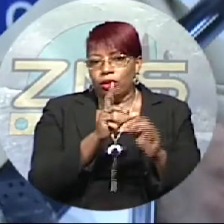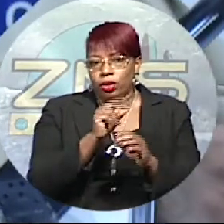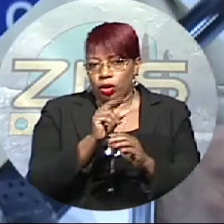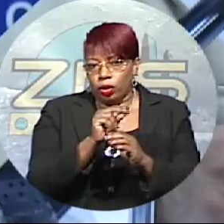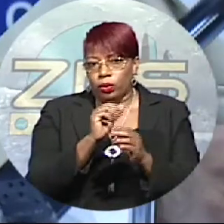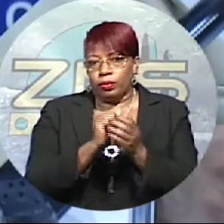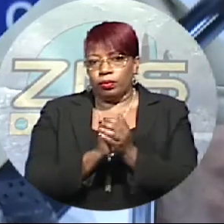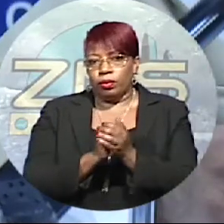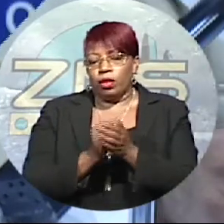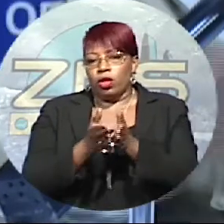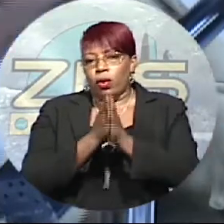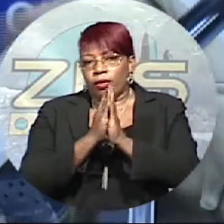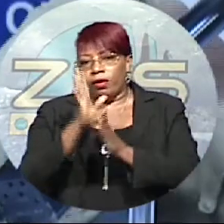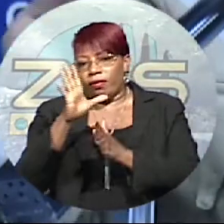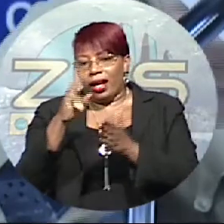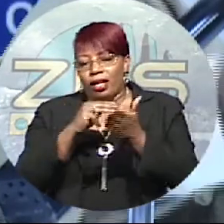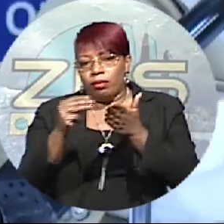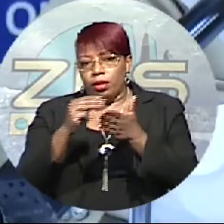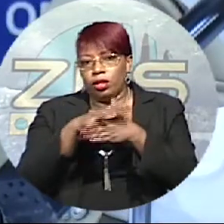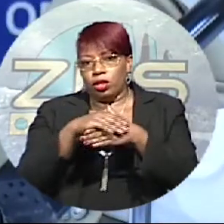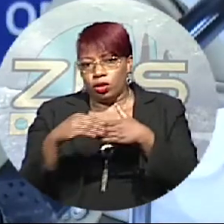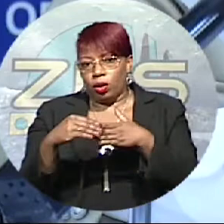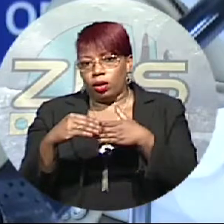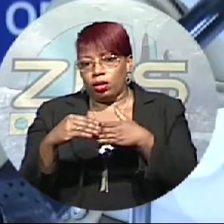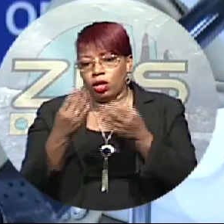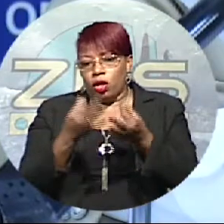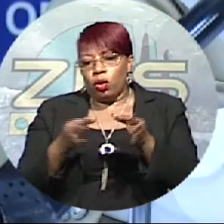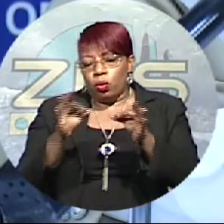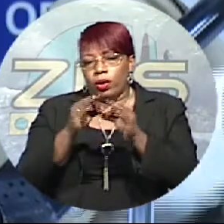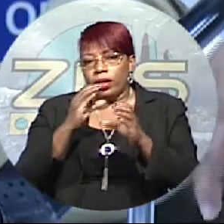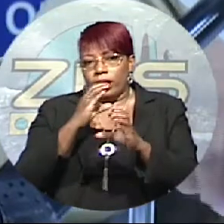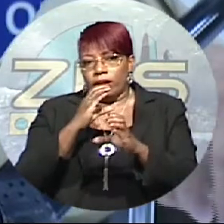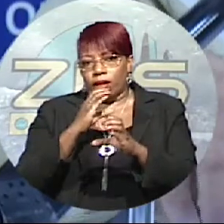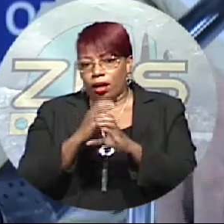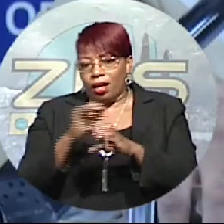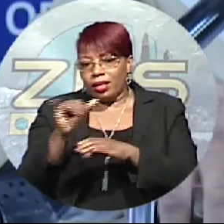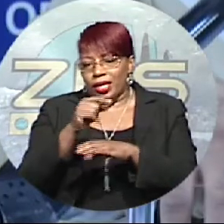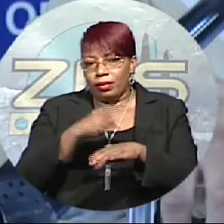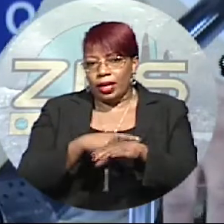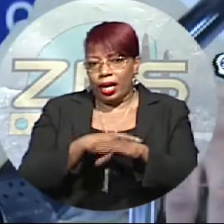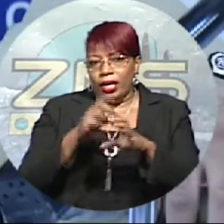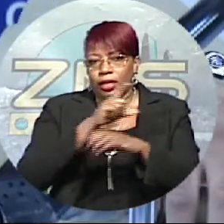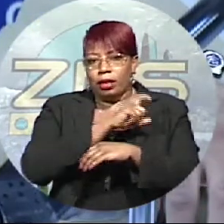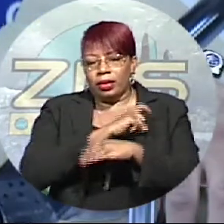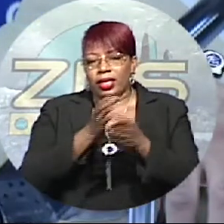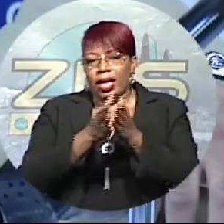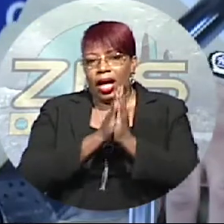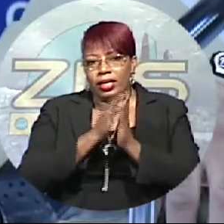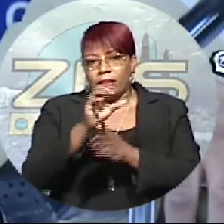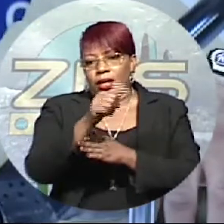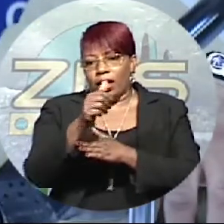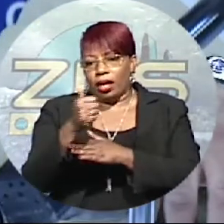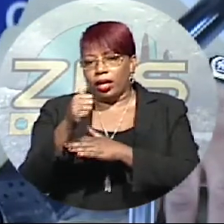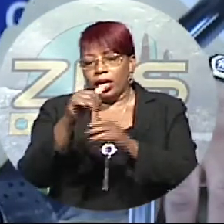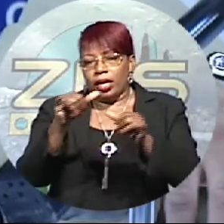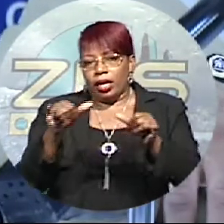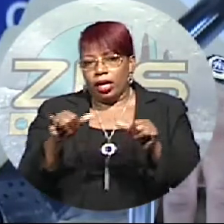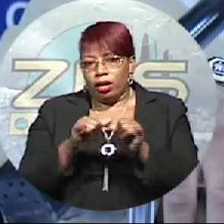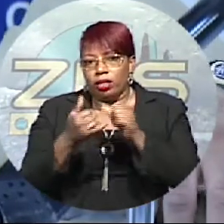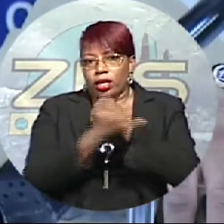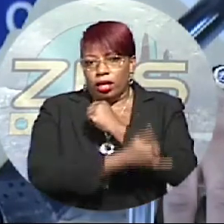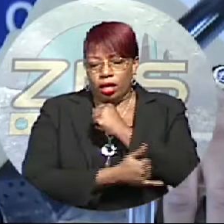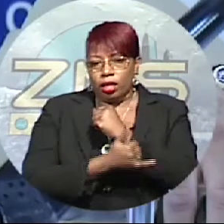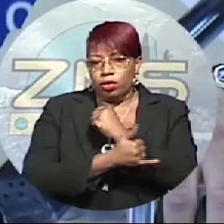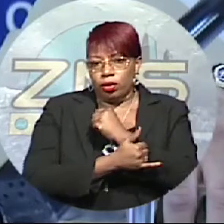for $5 million worth of cars. I mean, you have to fine $5 million. At the same time that the police department is asking, many other areas of the country